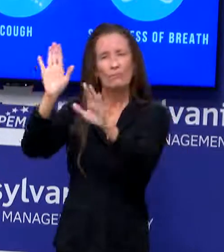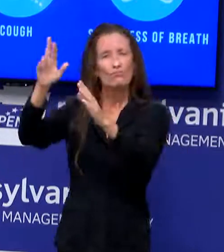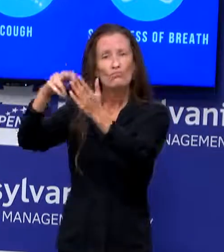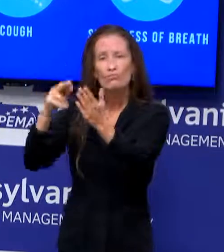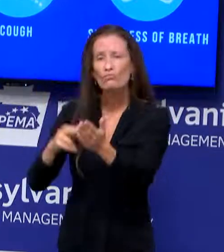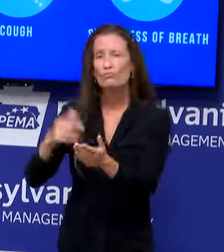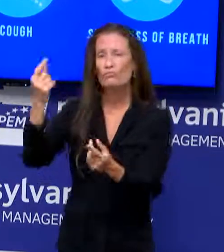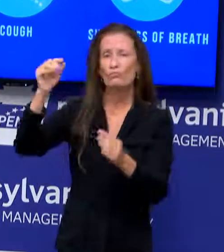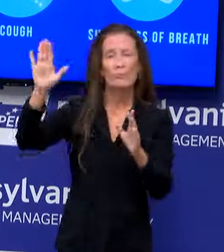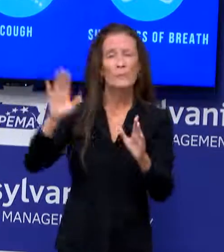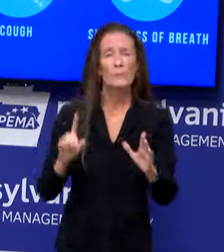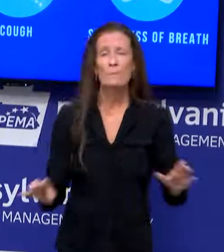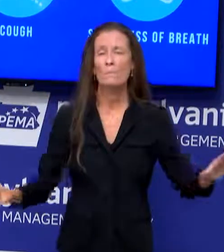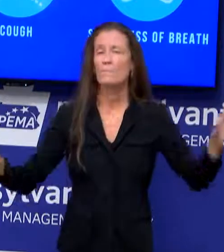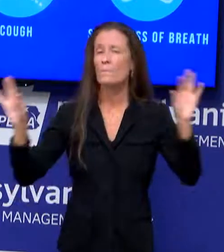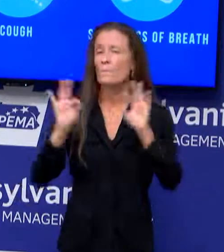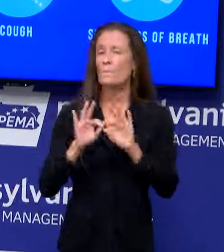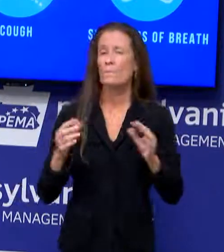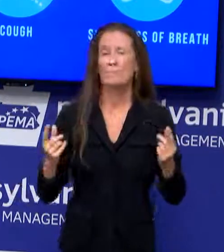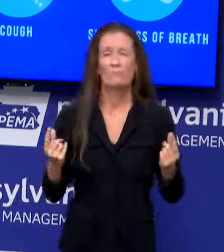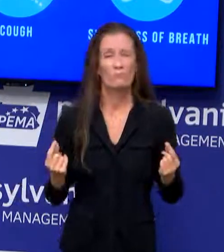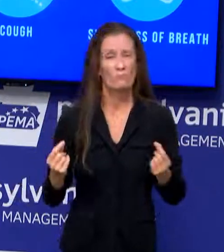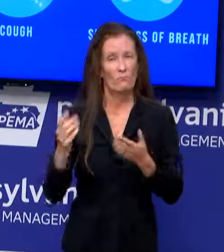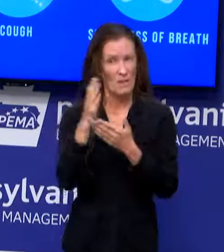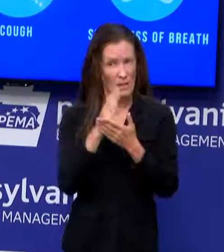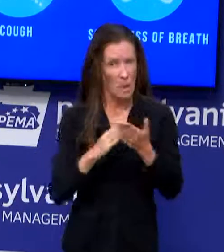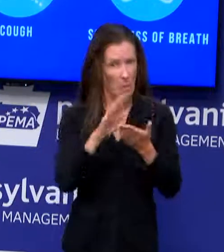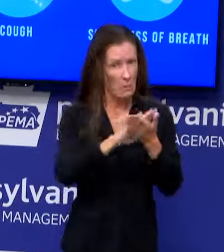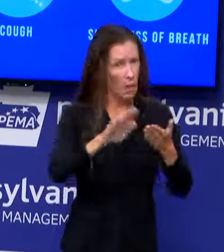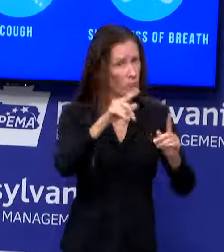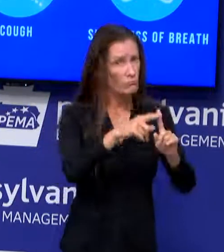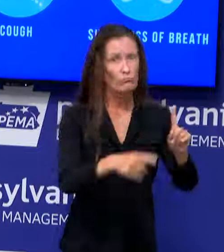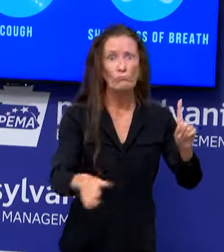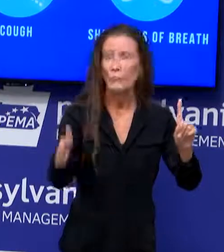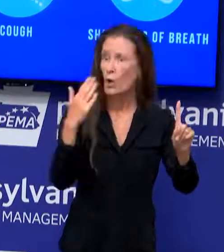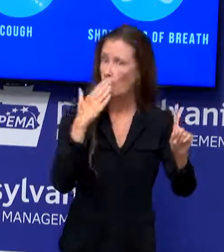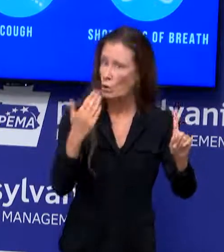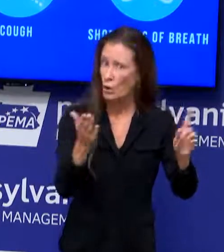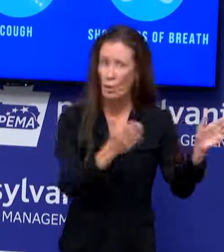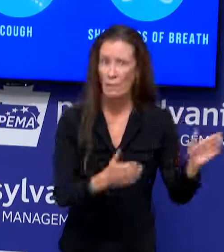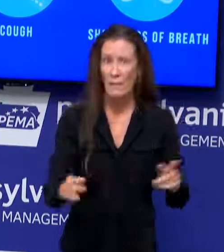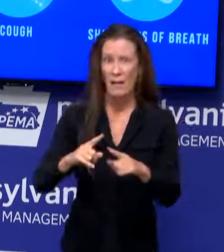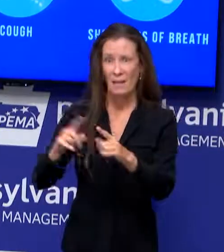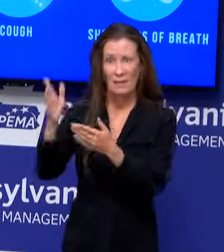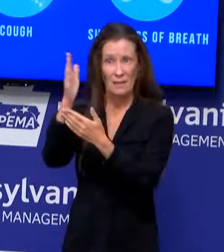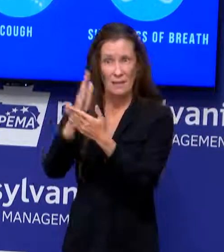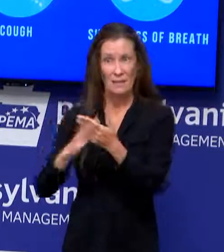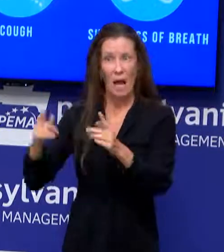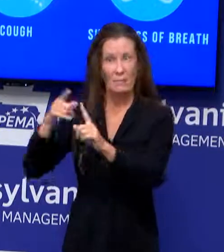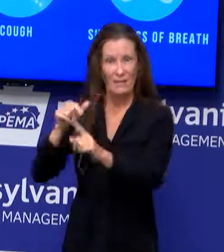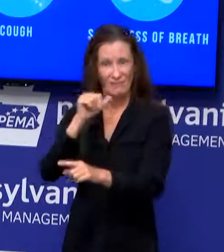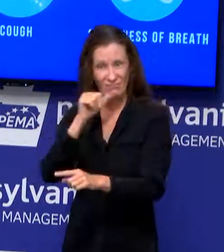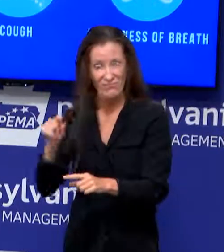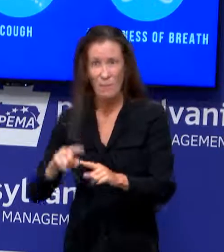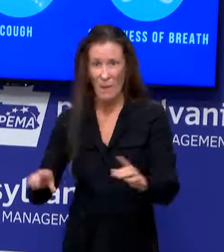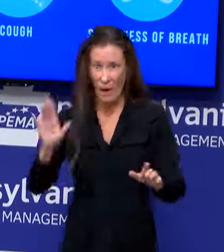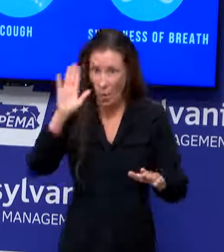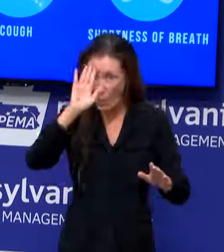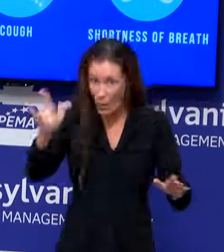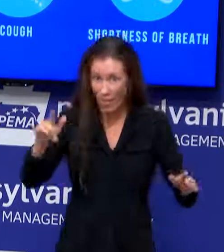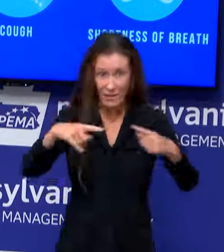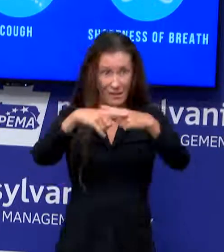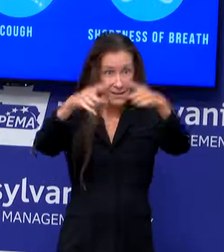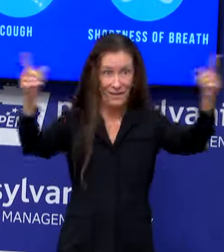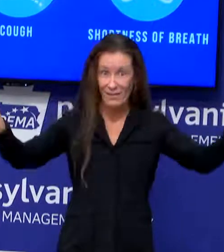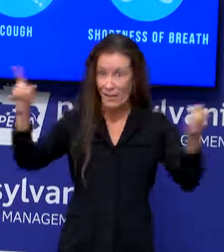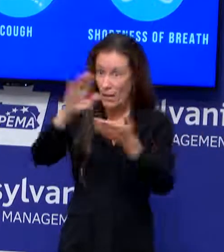think some of the plans are great, but I think it's going to be the compliance with the plans, as we saw at University of North Carolina and some other colleges. So